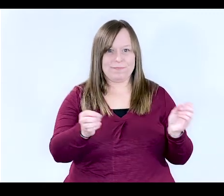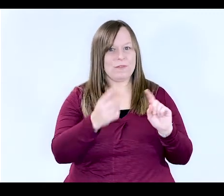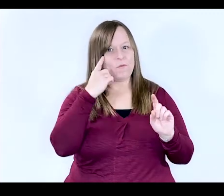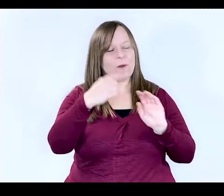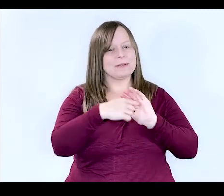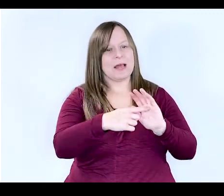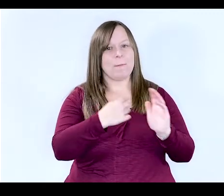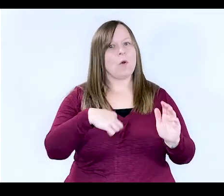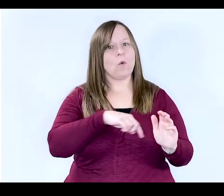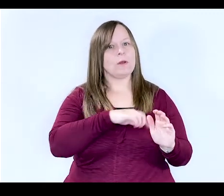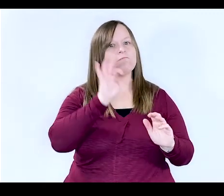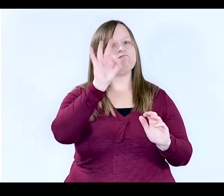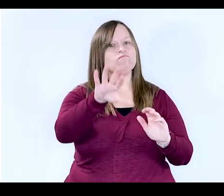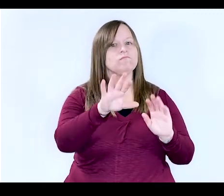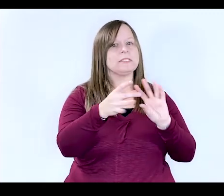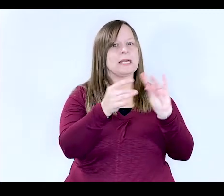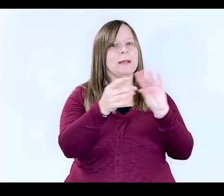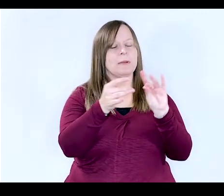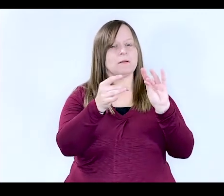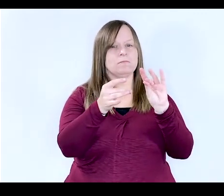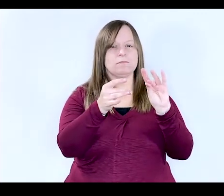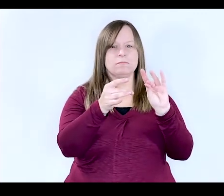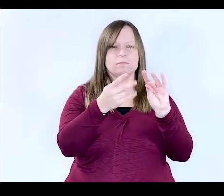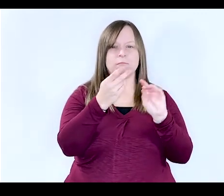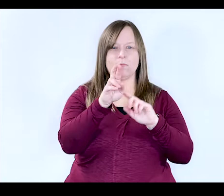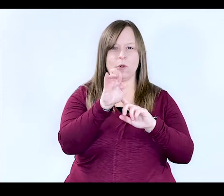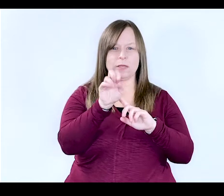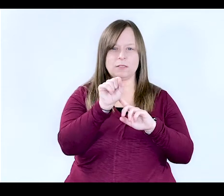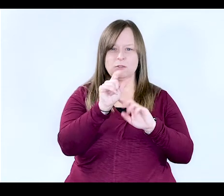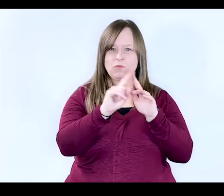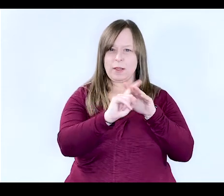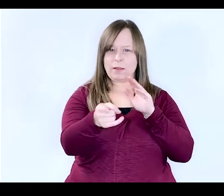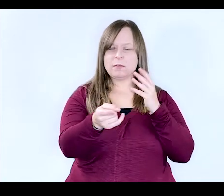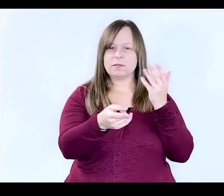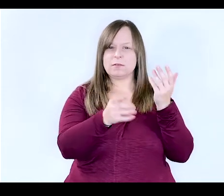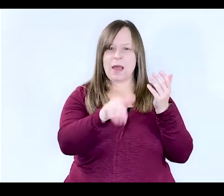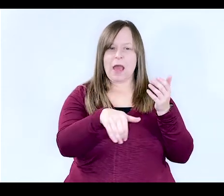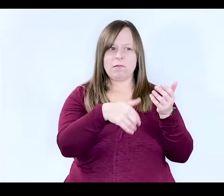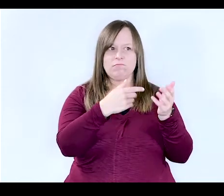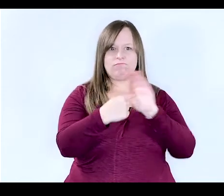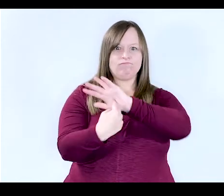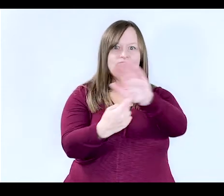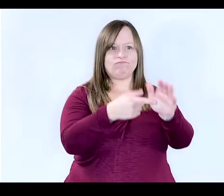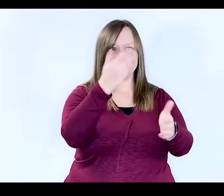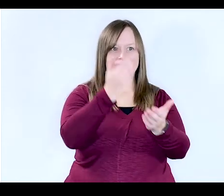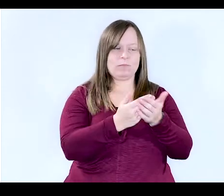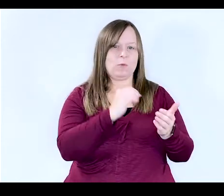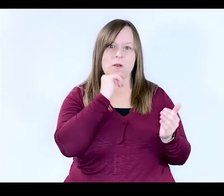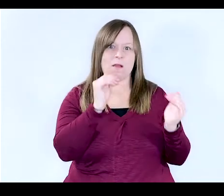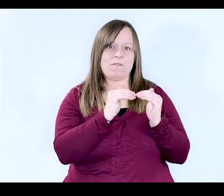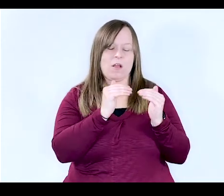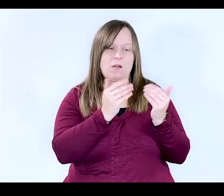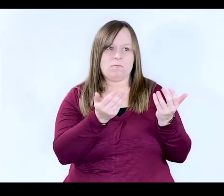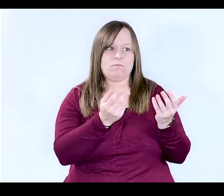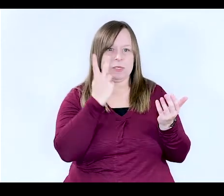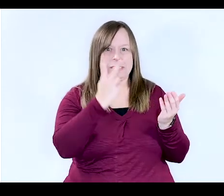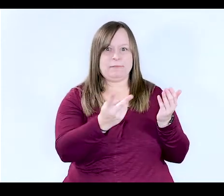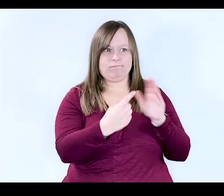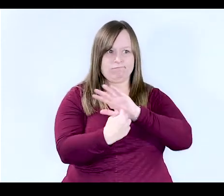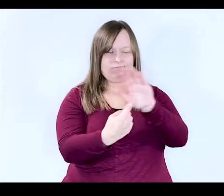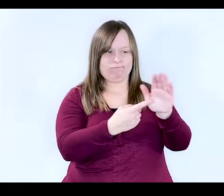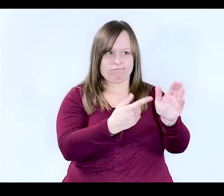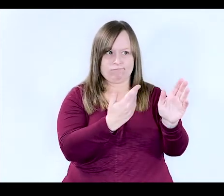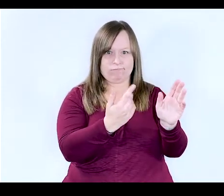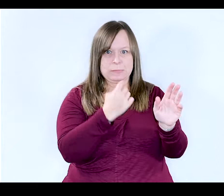So, for example, we did put out a statement specifically having to do with that injustice. Another example